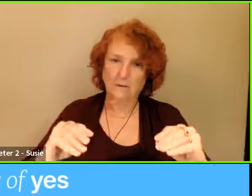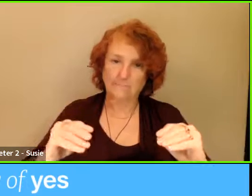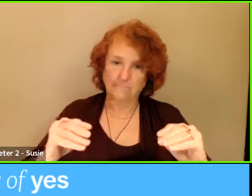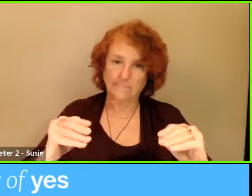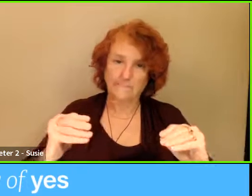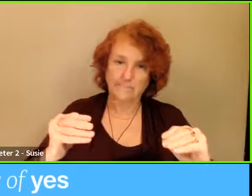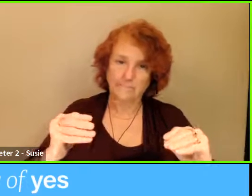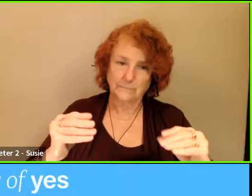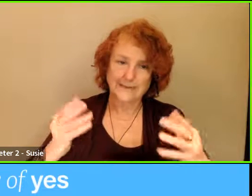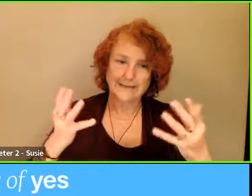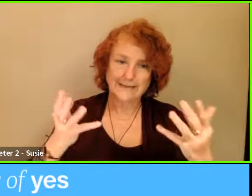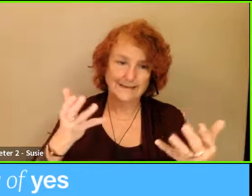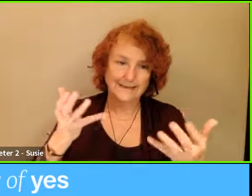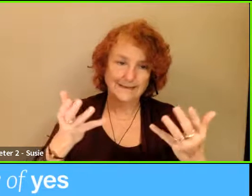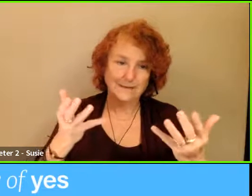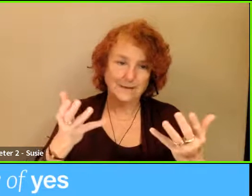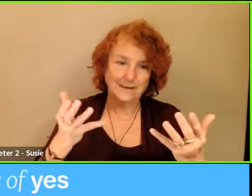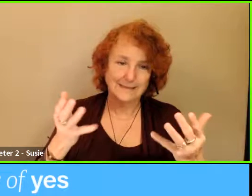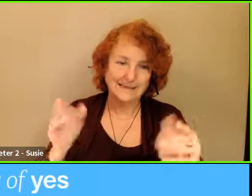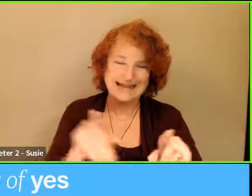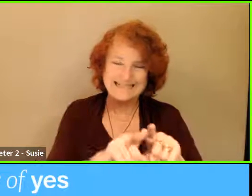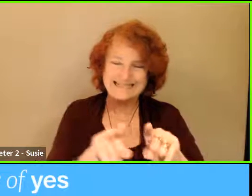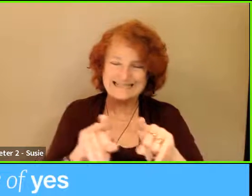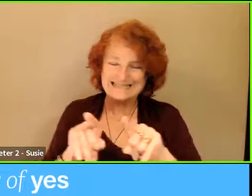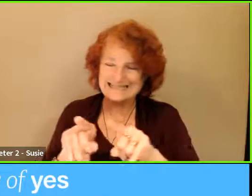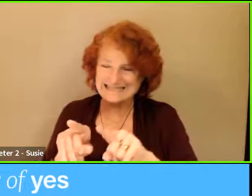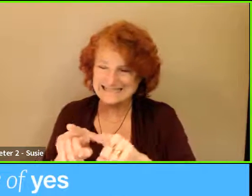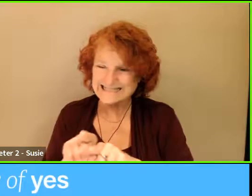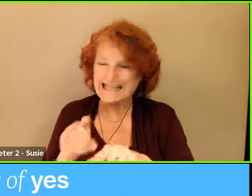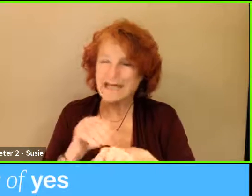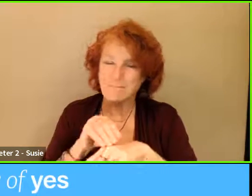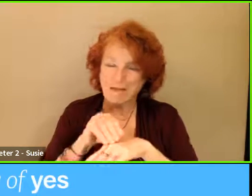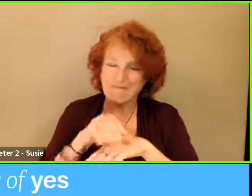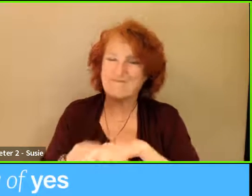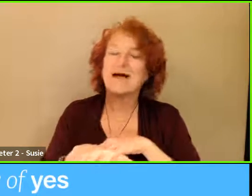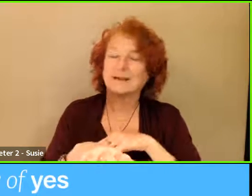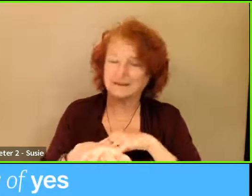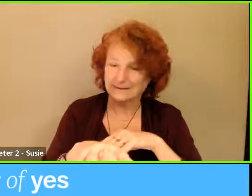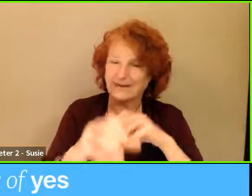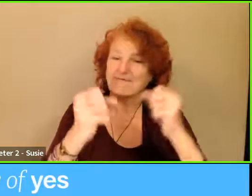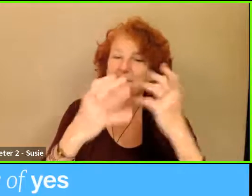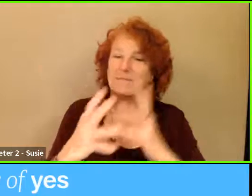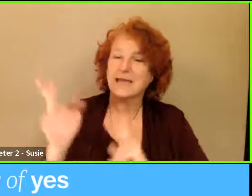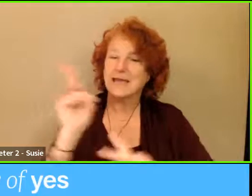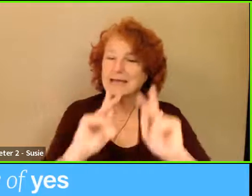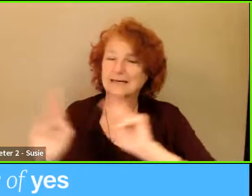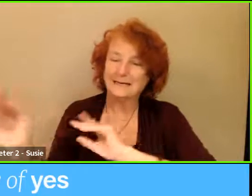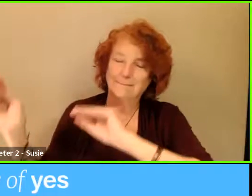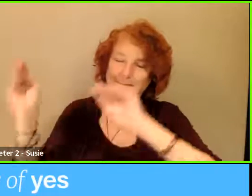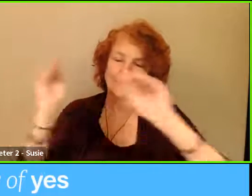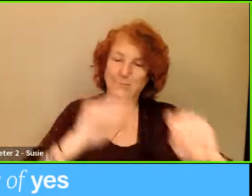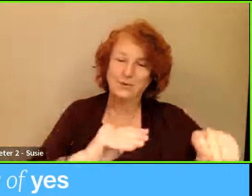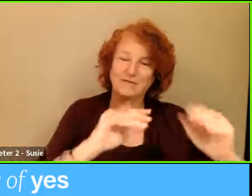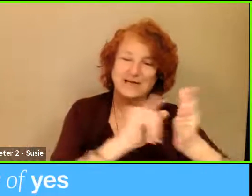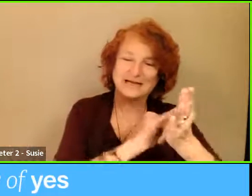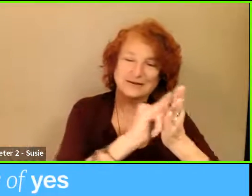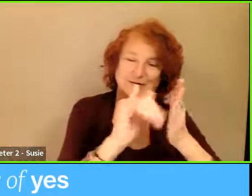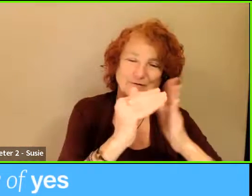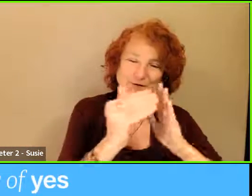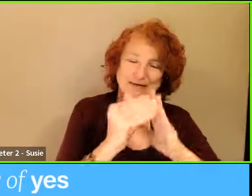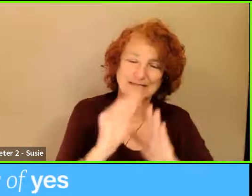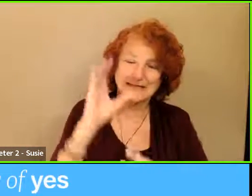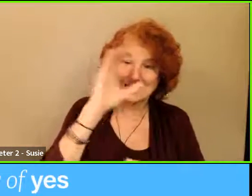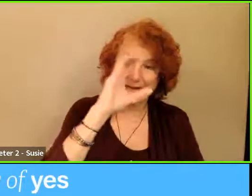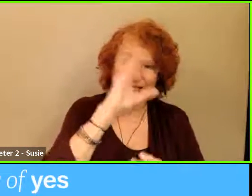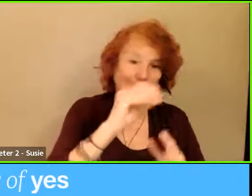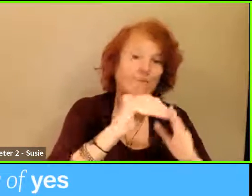way that has the same effect of a lot of people, moving to New York City and looking for housing. Puts upward pressure